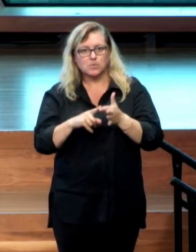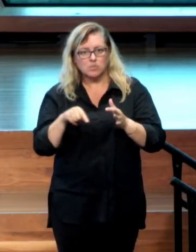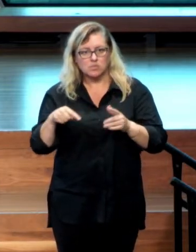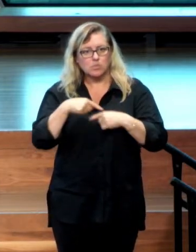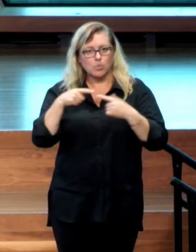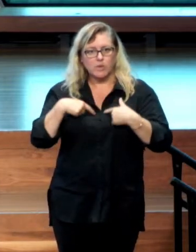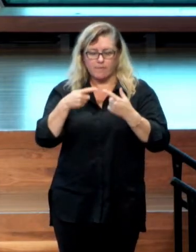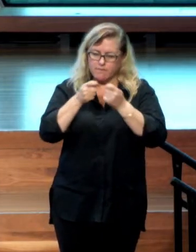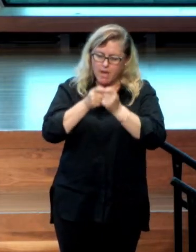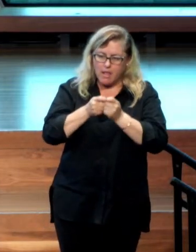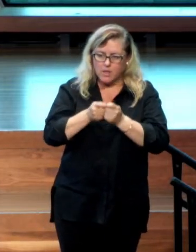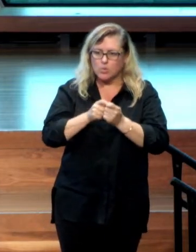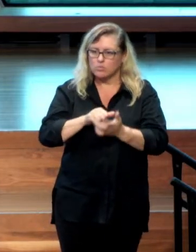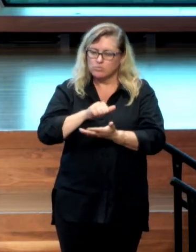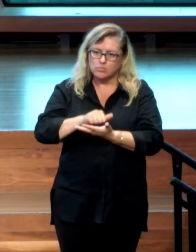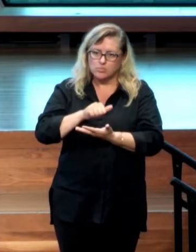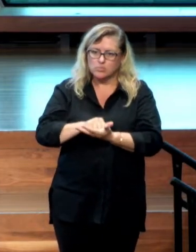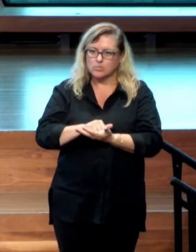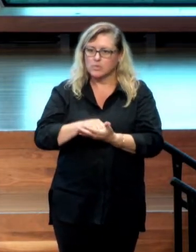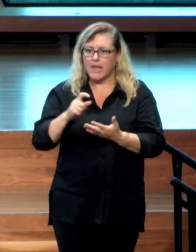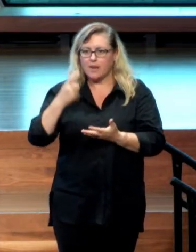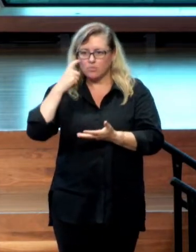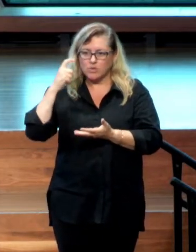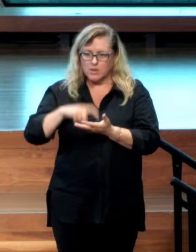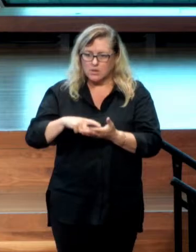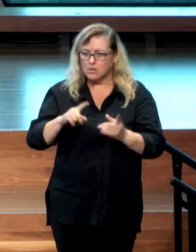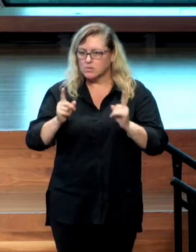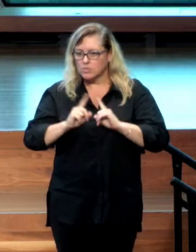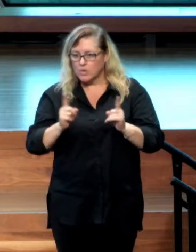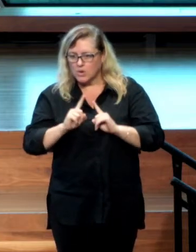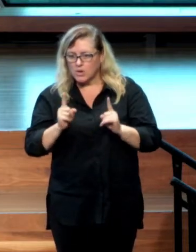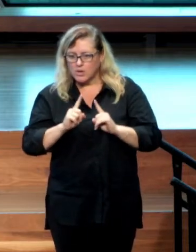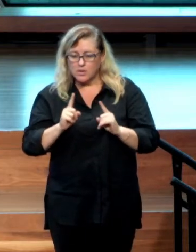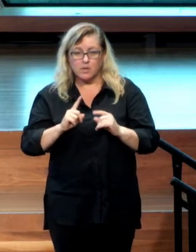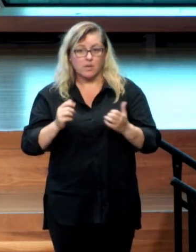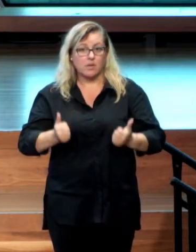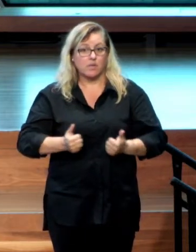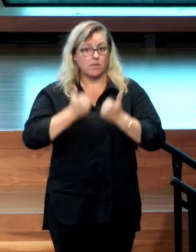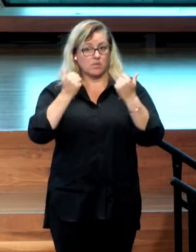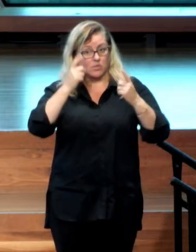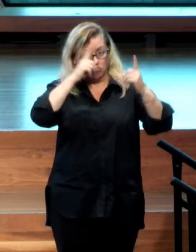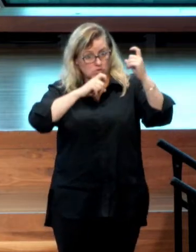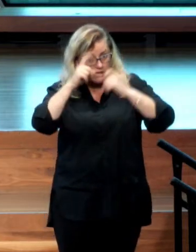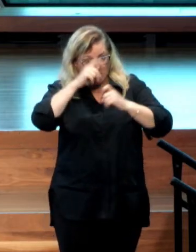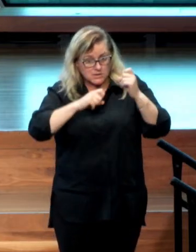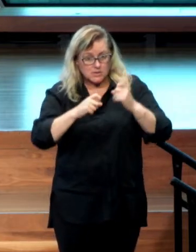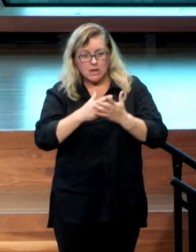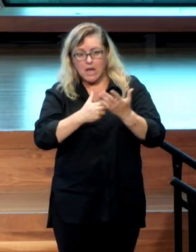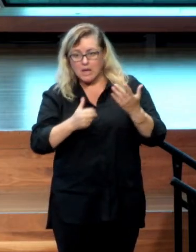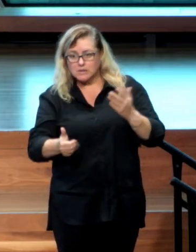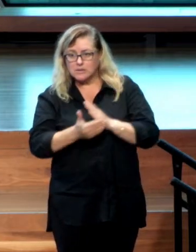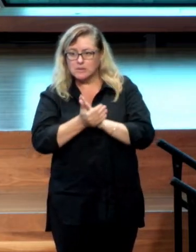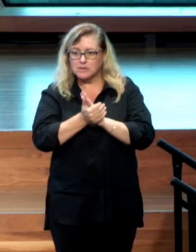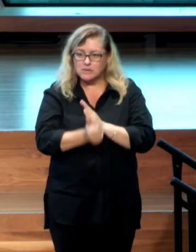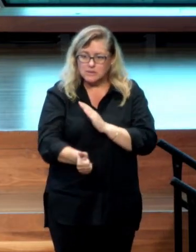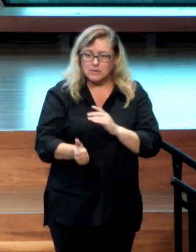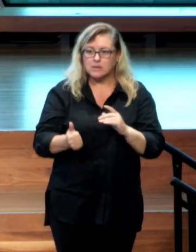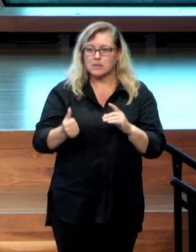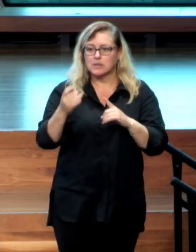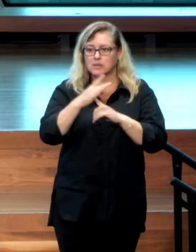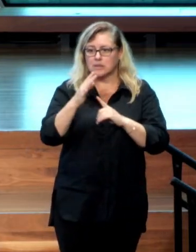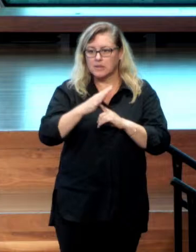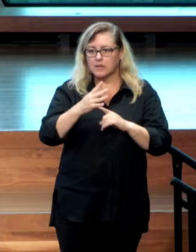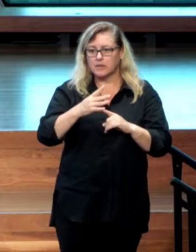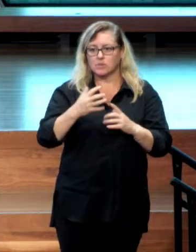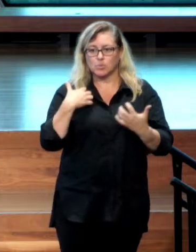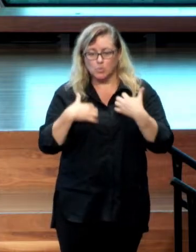value and treasure. It's also a recognition that in order for creativity, artistic talent and critical thinking to thrive well